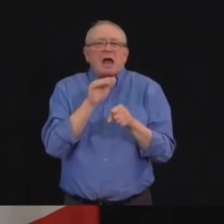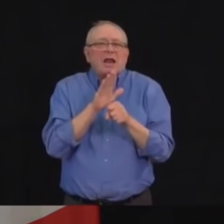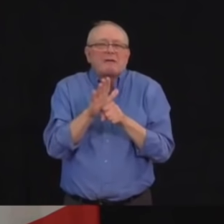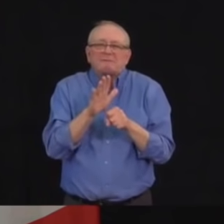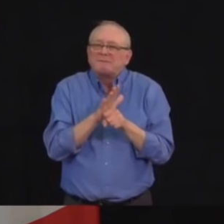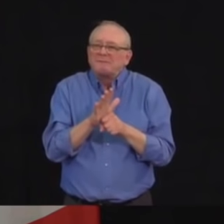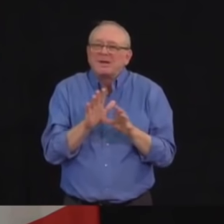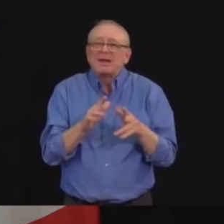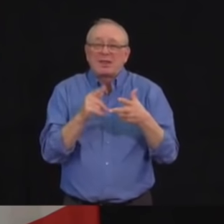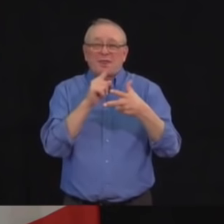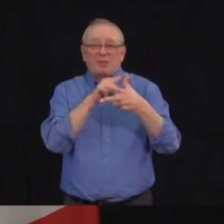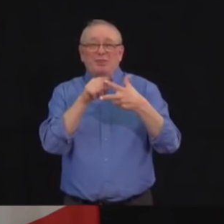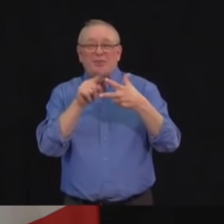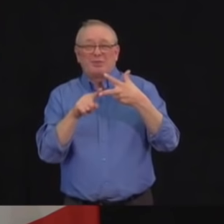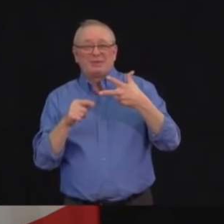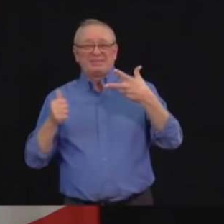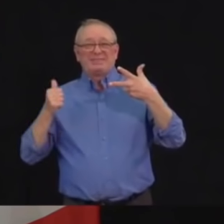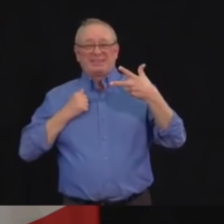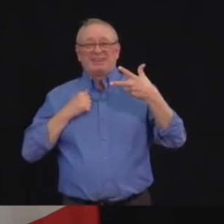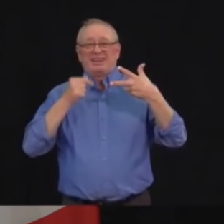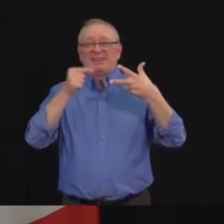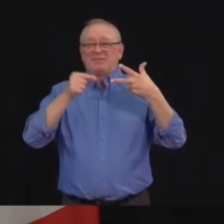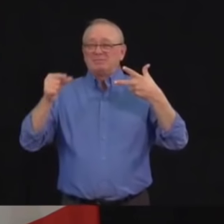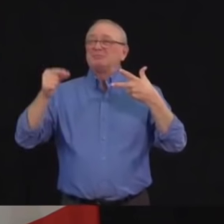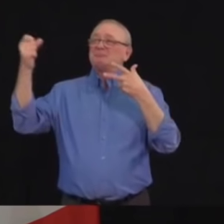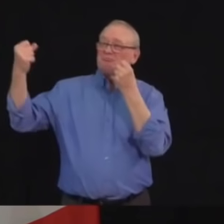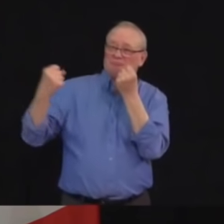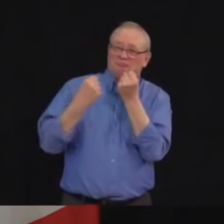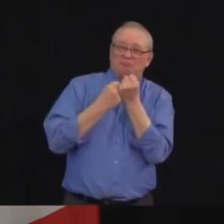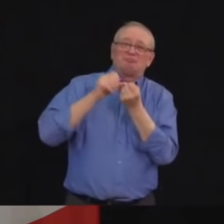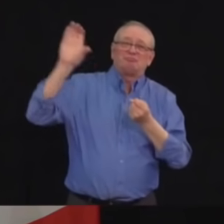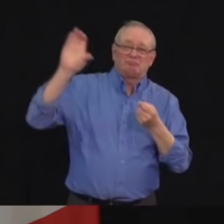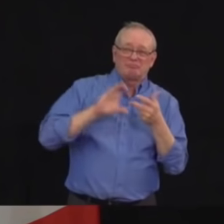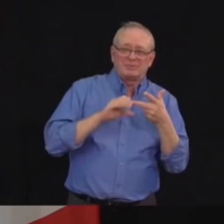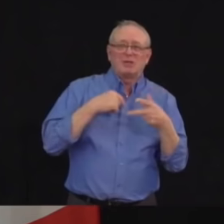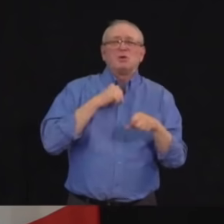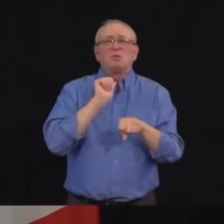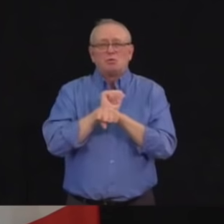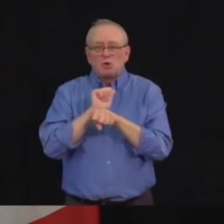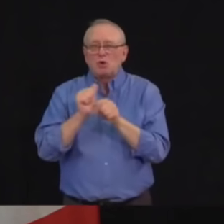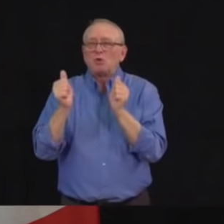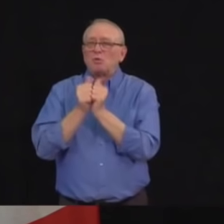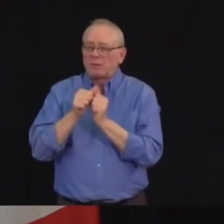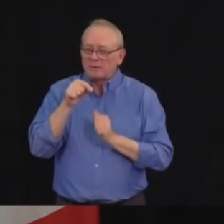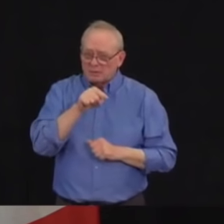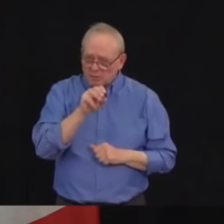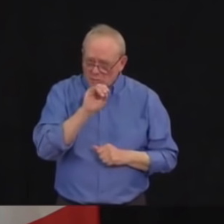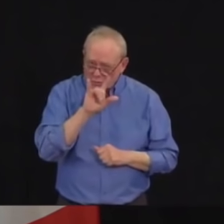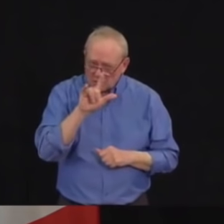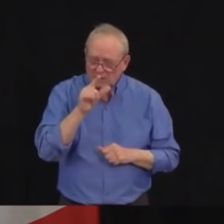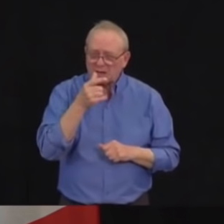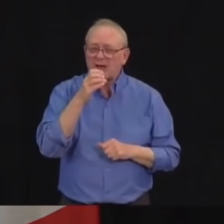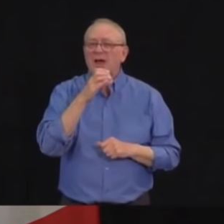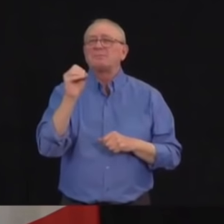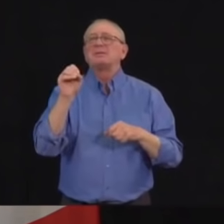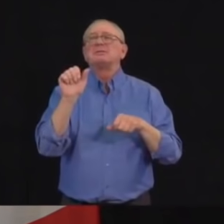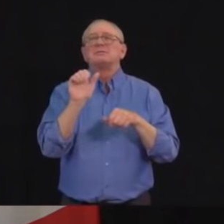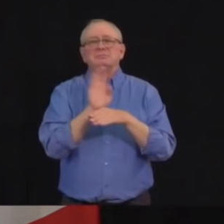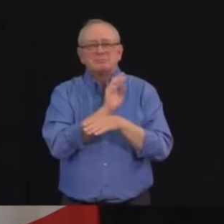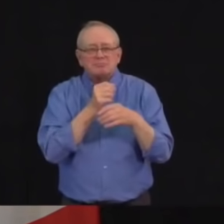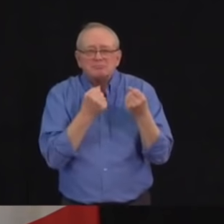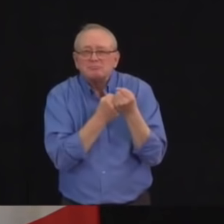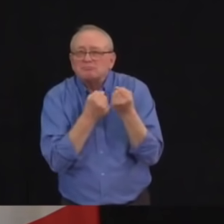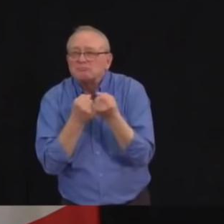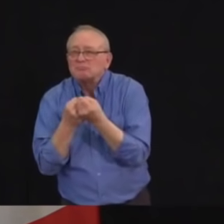step forward today, and we'll work with the industry to make sure that this money is out there creating jobs within